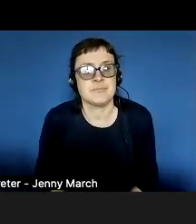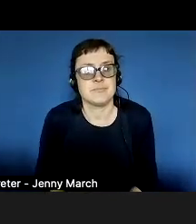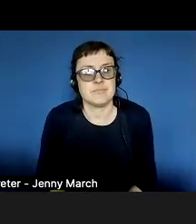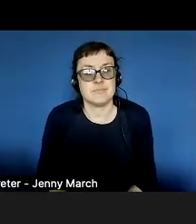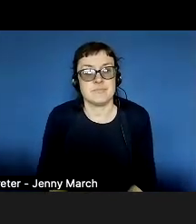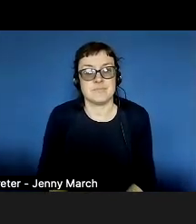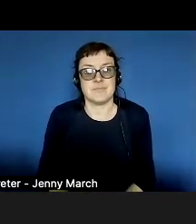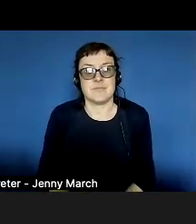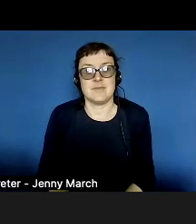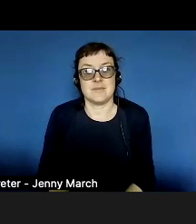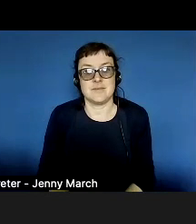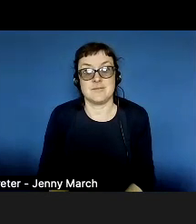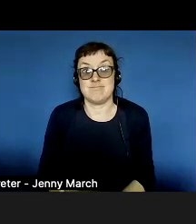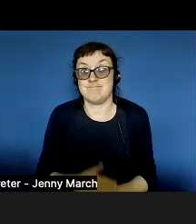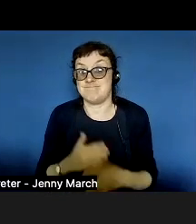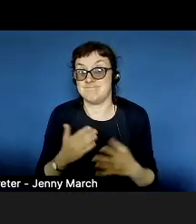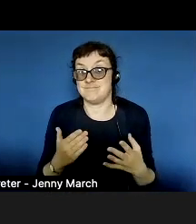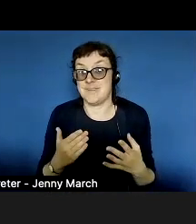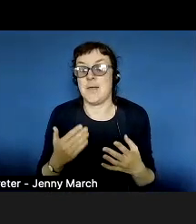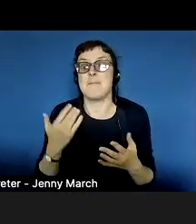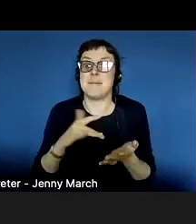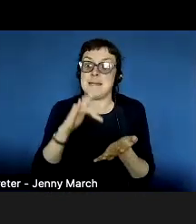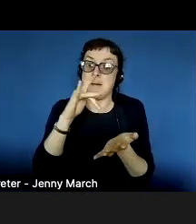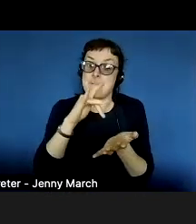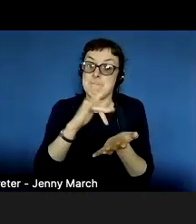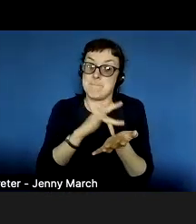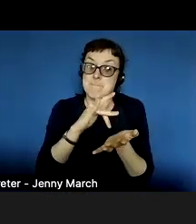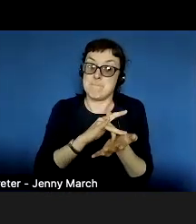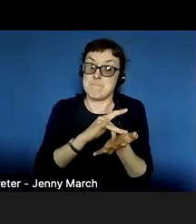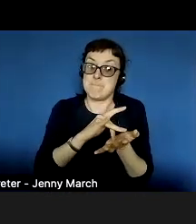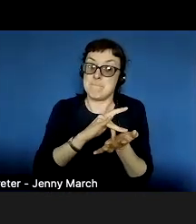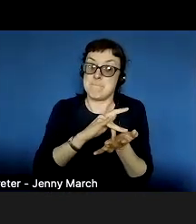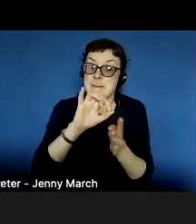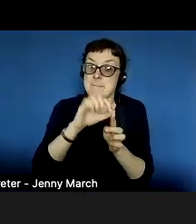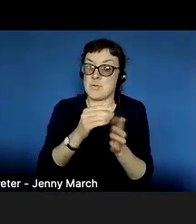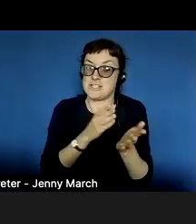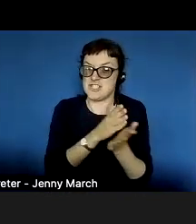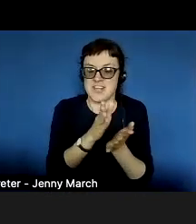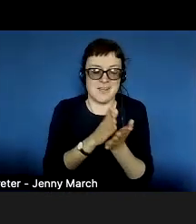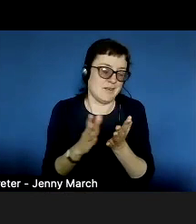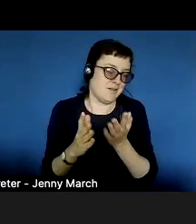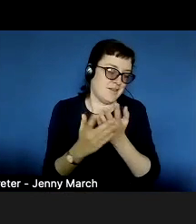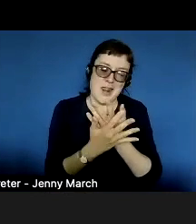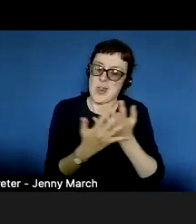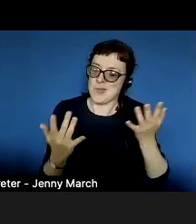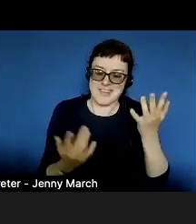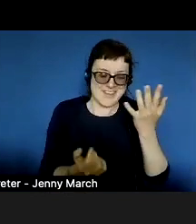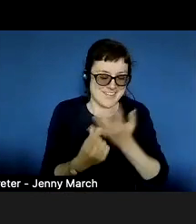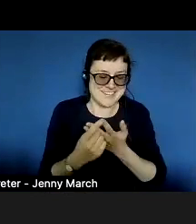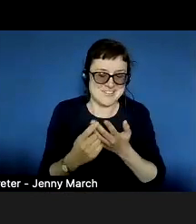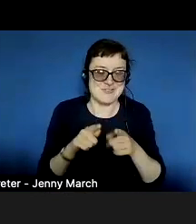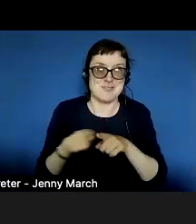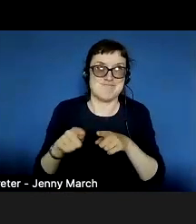And then we had a midpoint sharing that there was lots of things that happened. It's very hard to kind of put it all into one